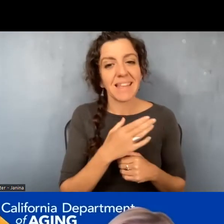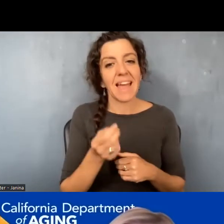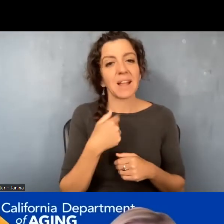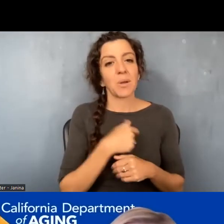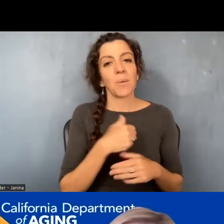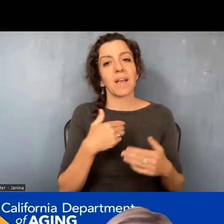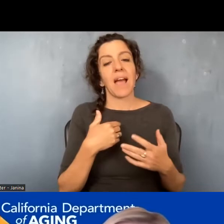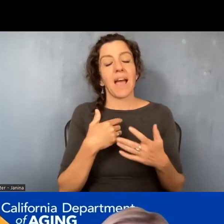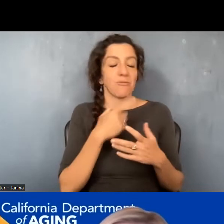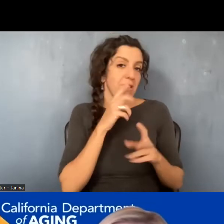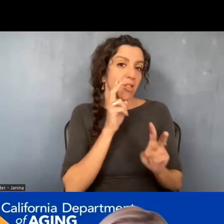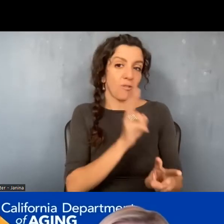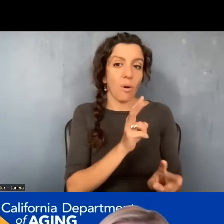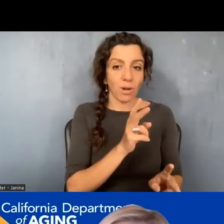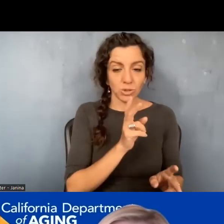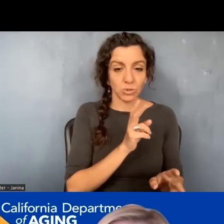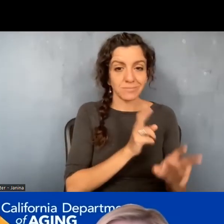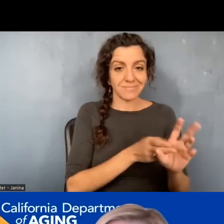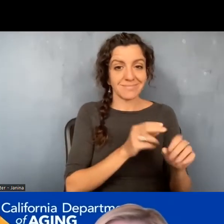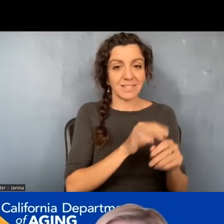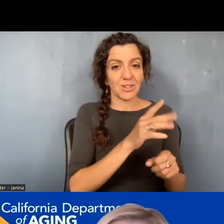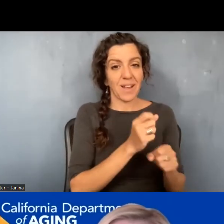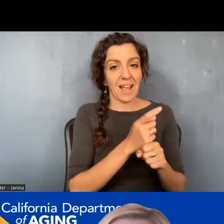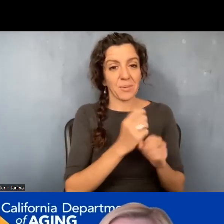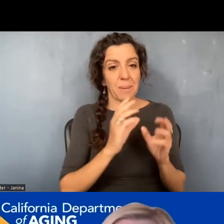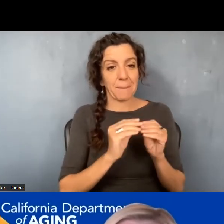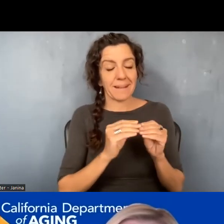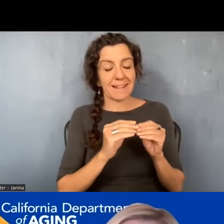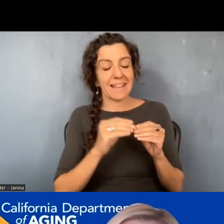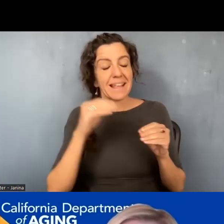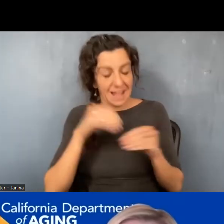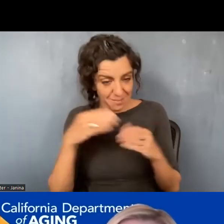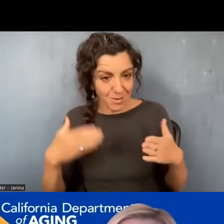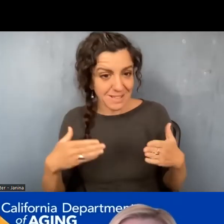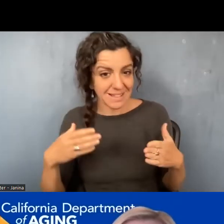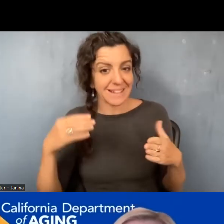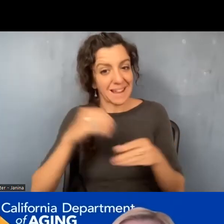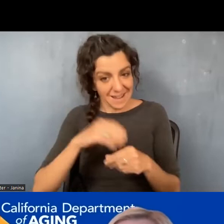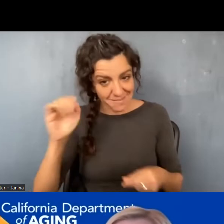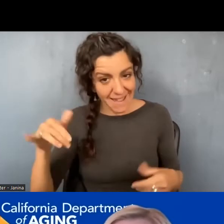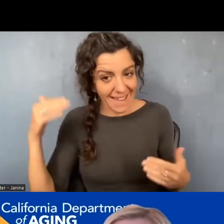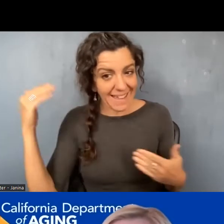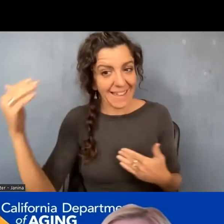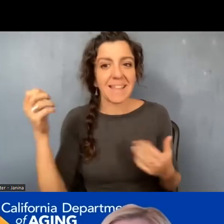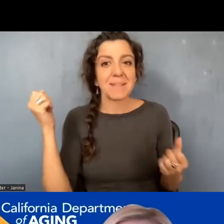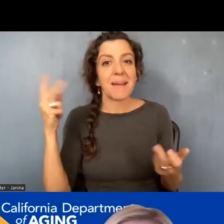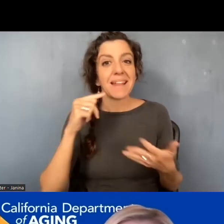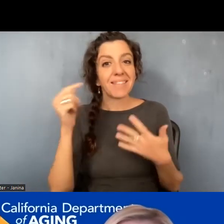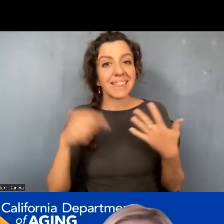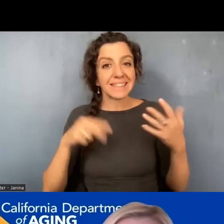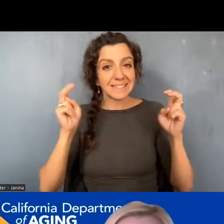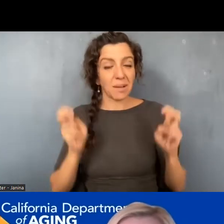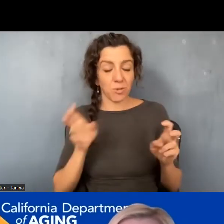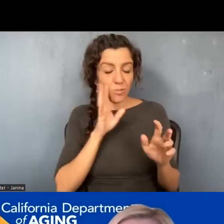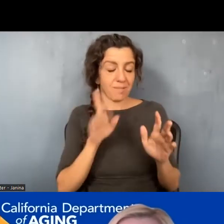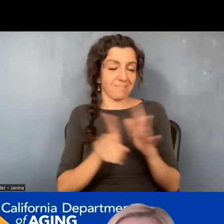very much look forward to participating in your annual meeting in person in May, where many of these themes and topics will